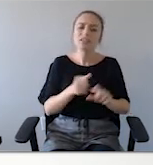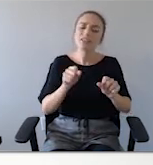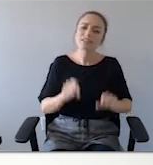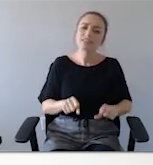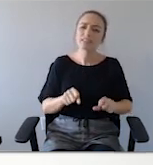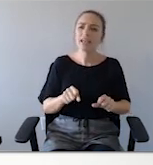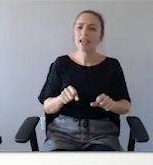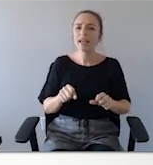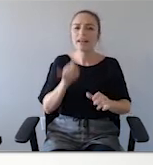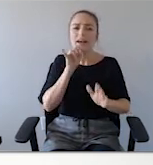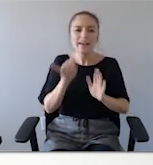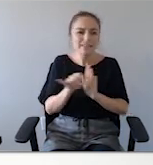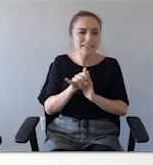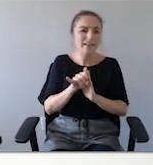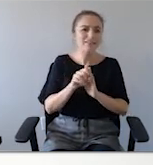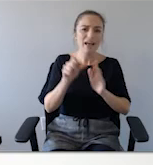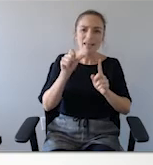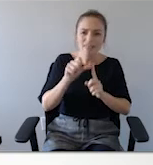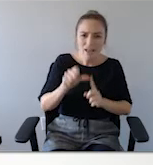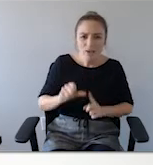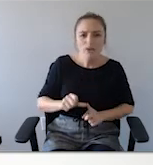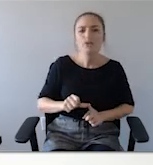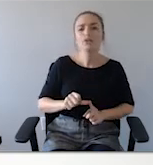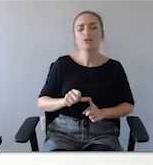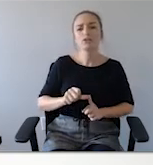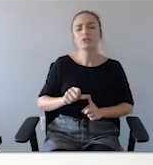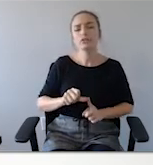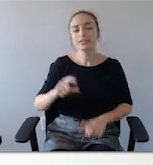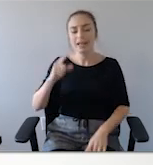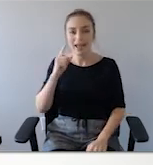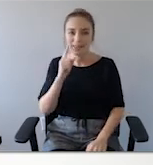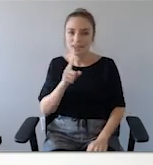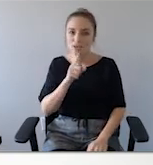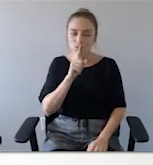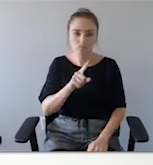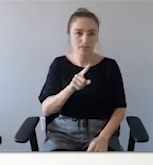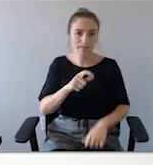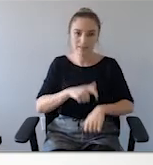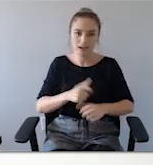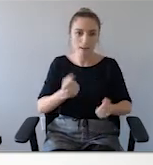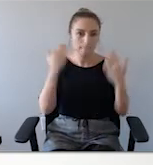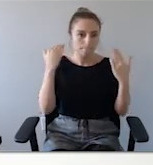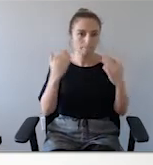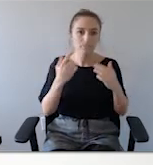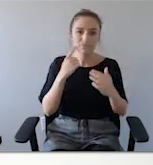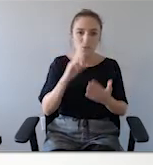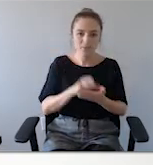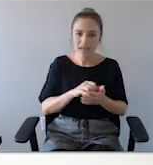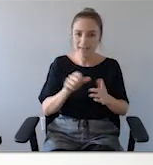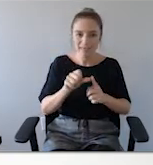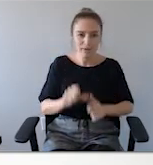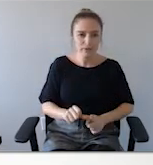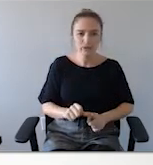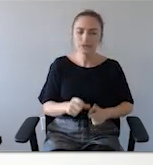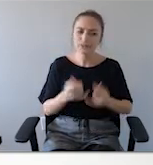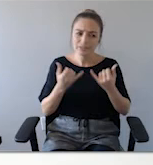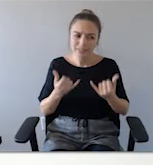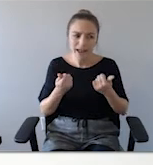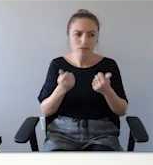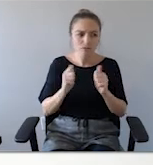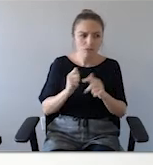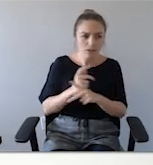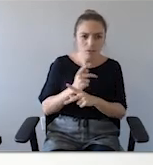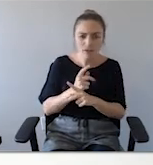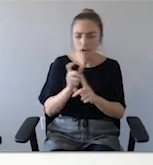too much time on that. So we kind of regrouped and are going a different path with whole words, because not everybody's going to learn letters and what